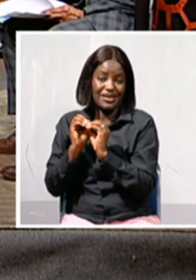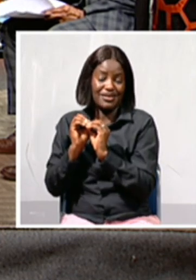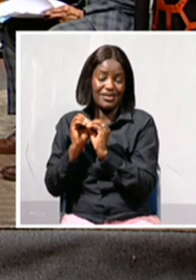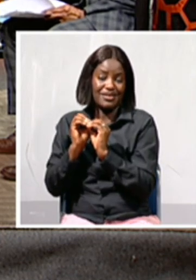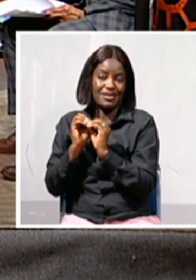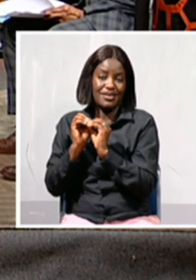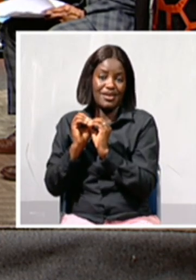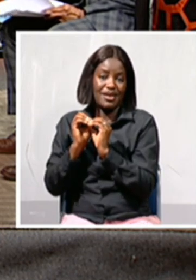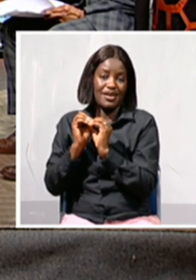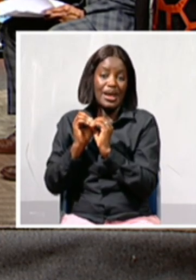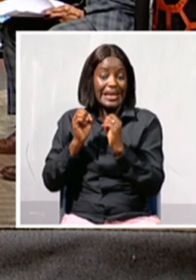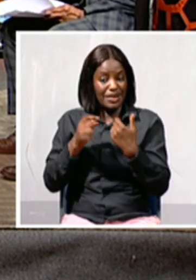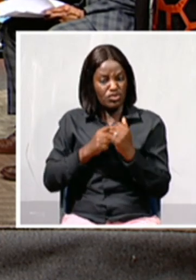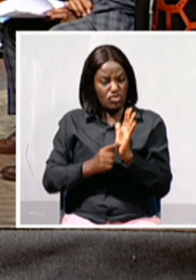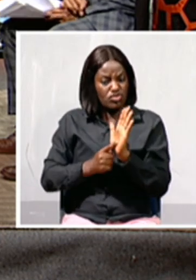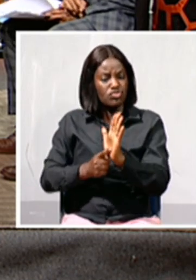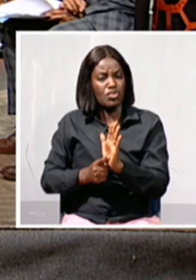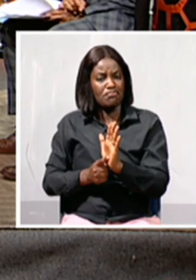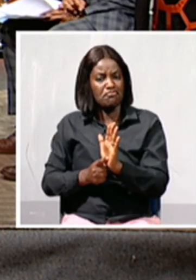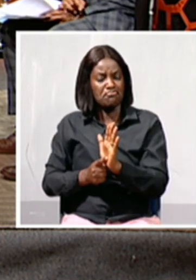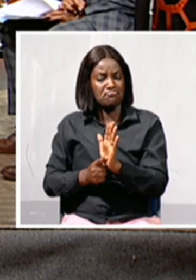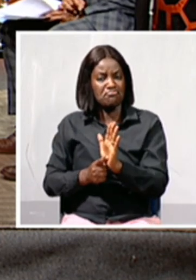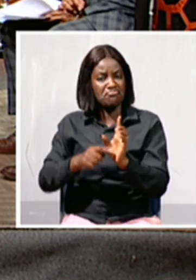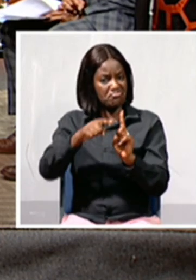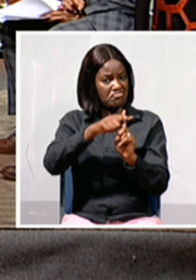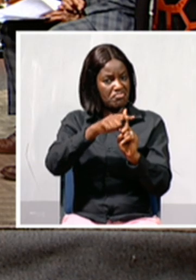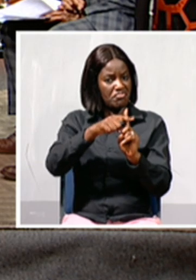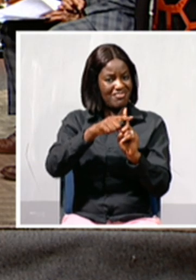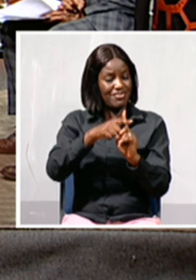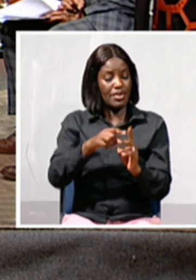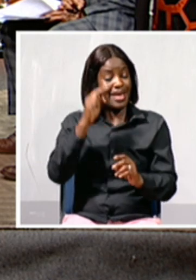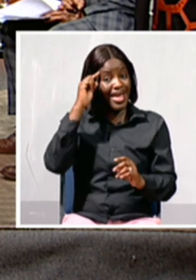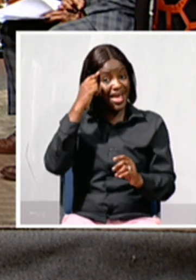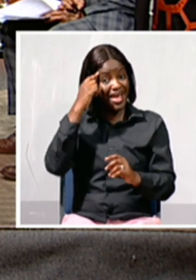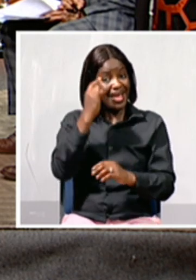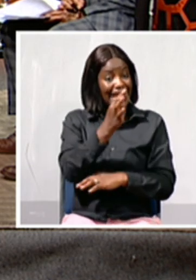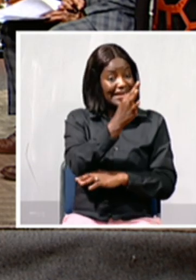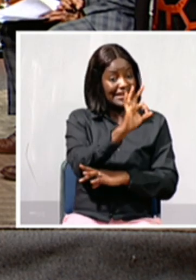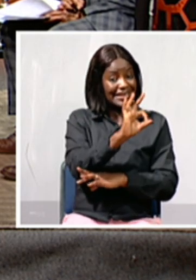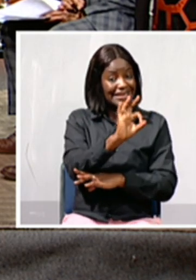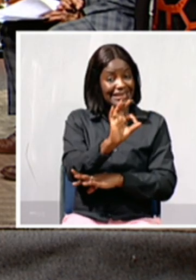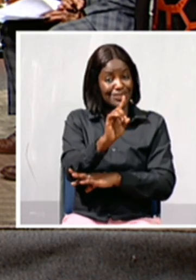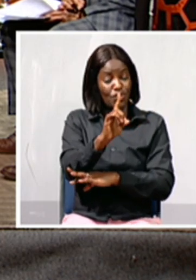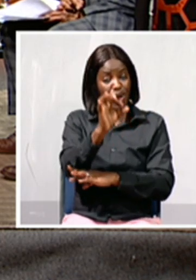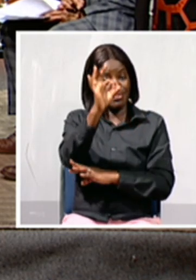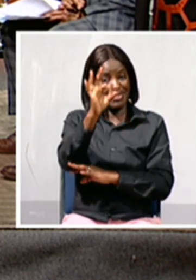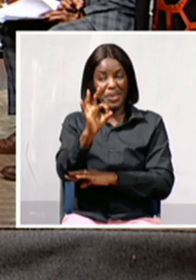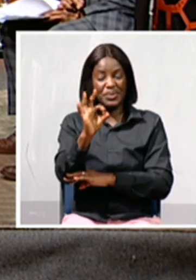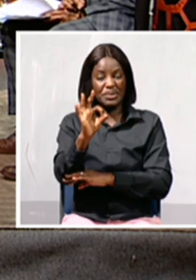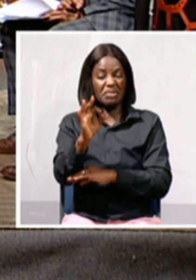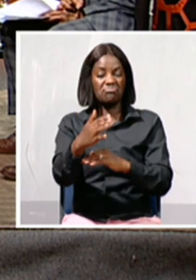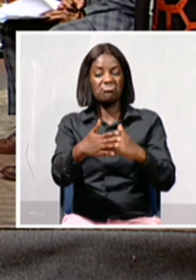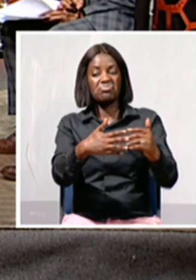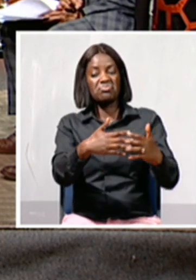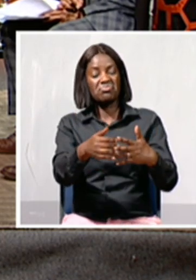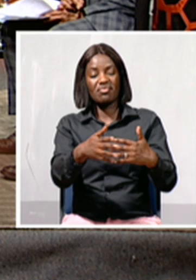vote. That should already tell us something. I think 91%, we shouldn't downplay the 91% because there are some